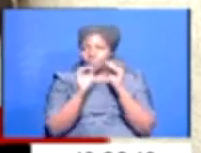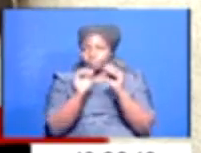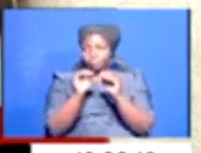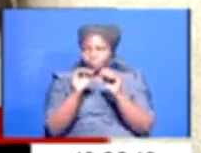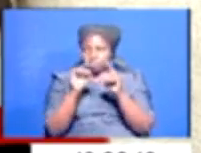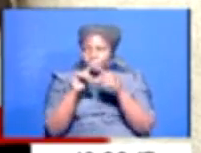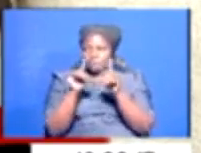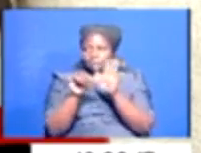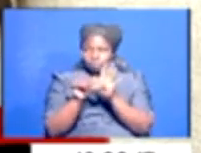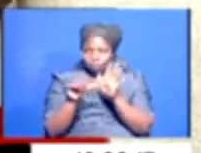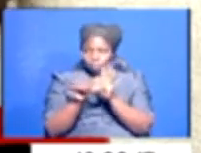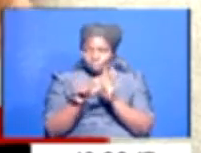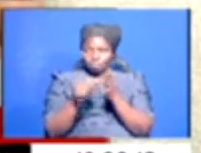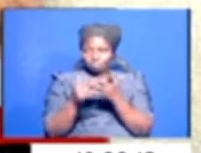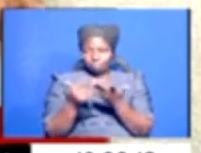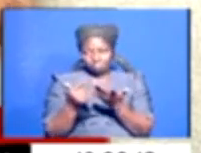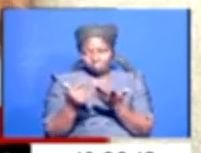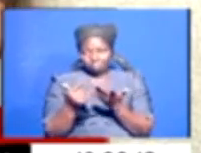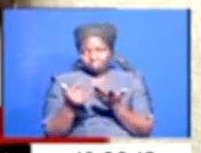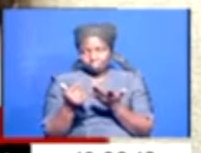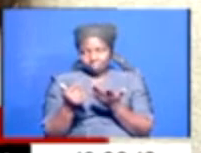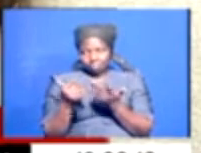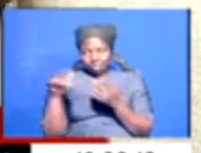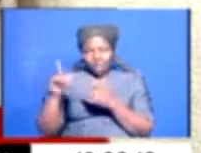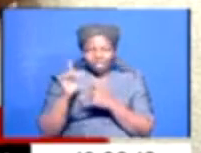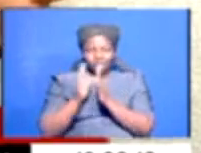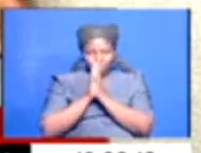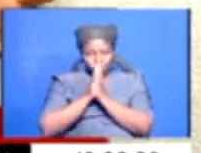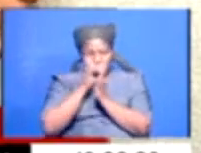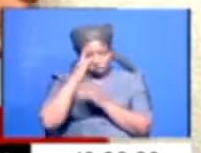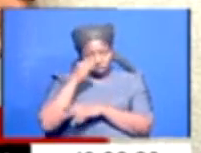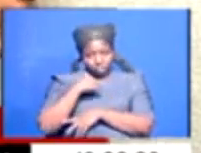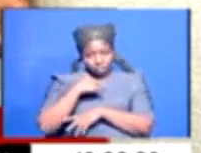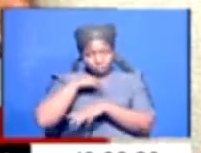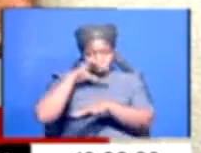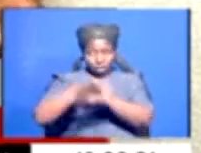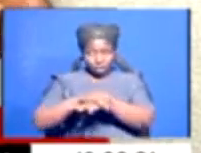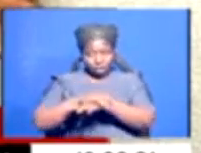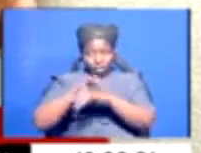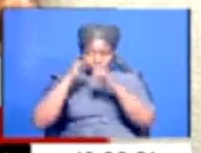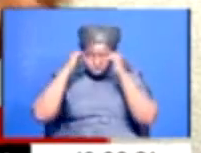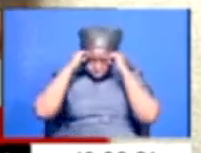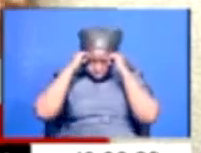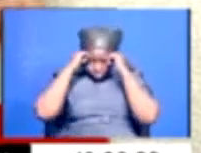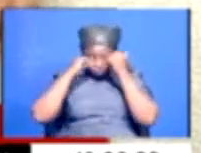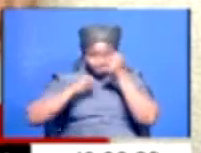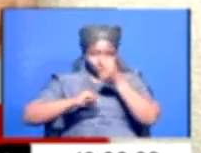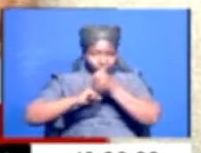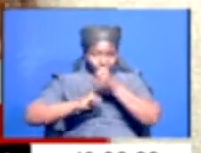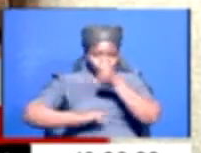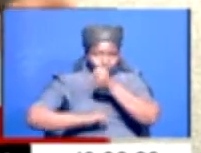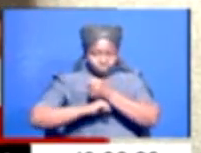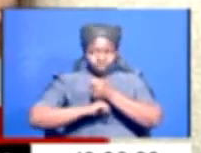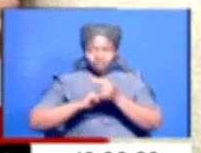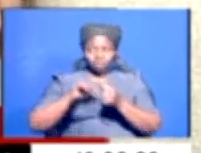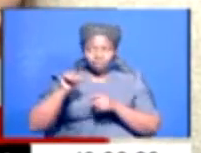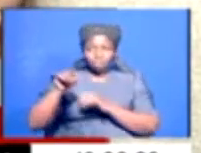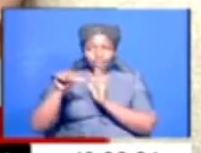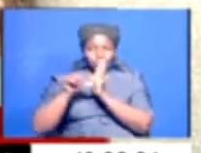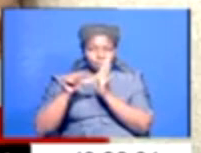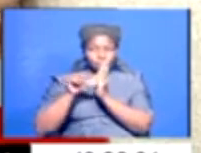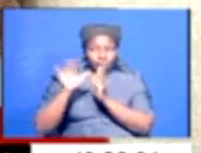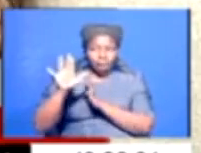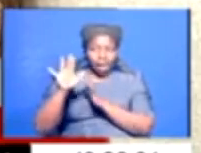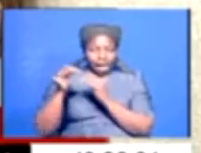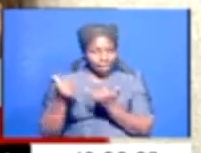he's praying for me to get a scholarship. Yes, management, that is it. So that is the problem for him now. And that is my